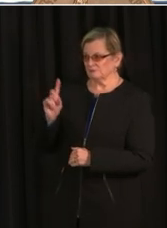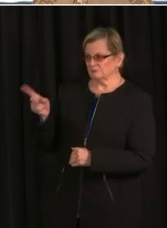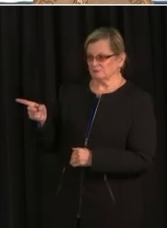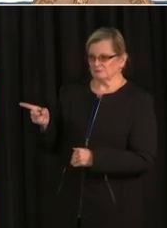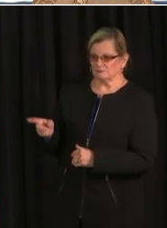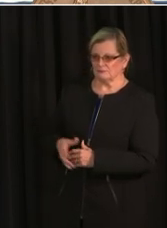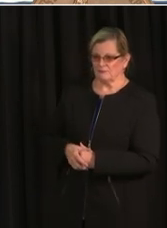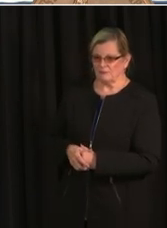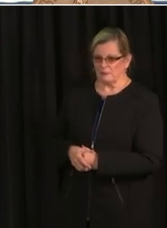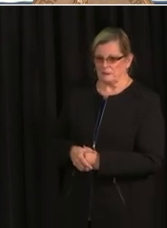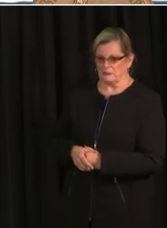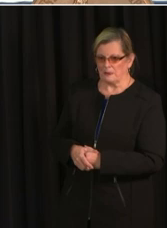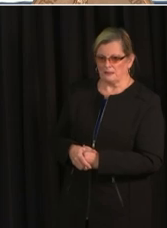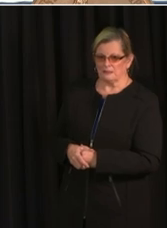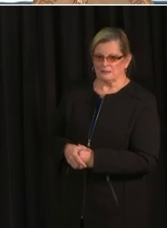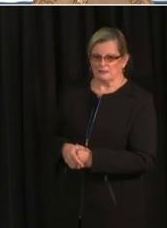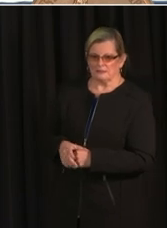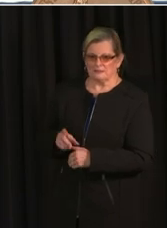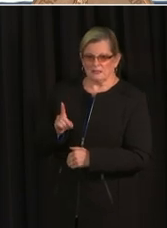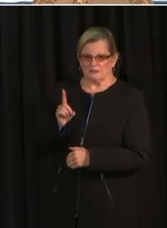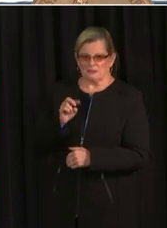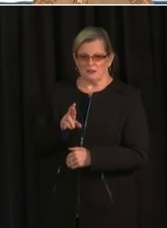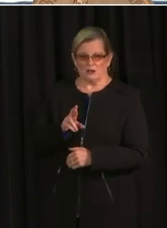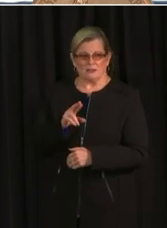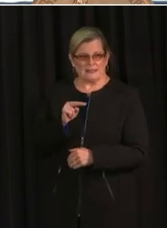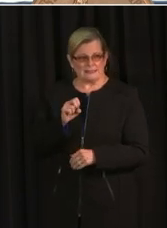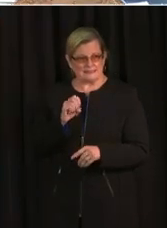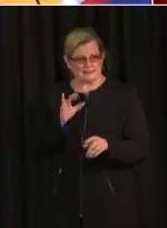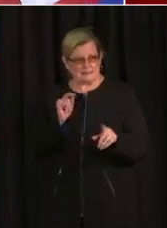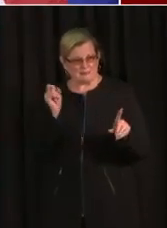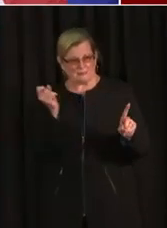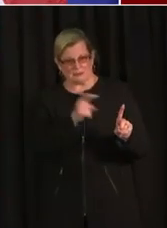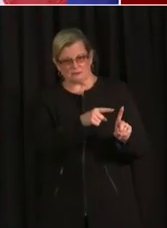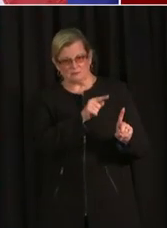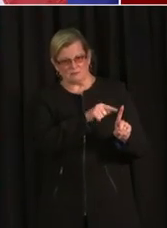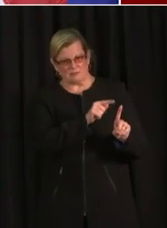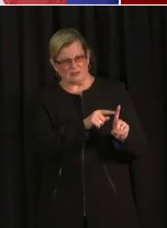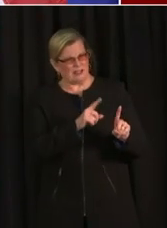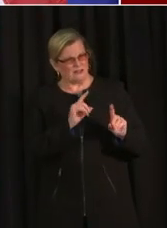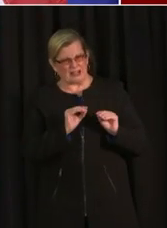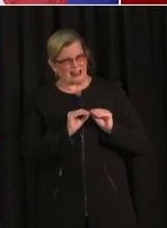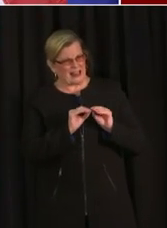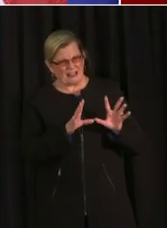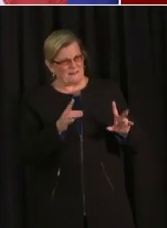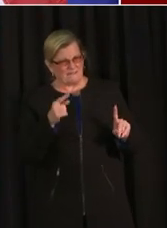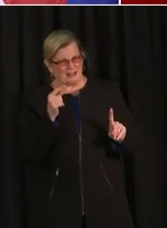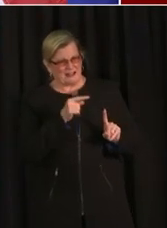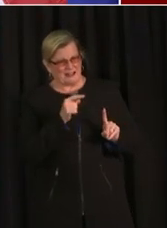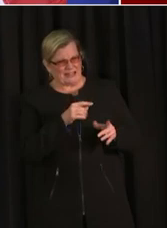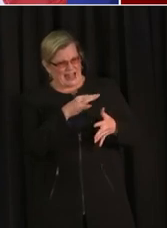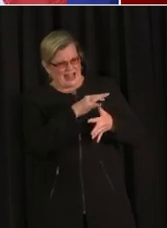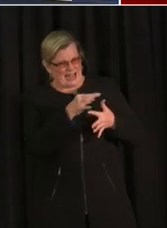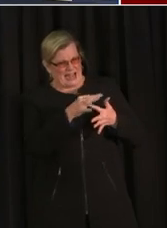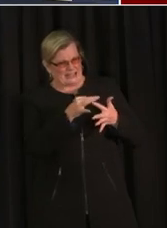Yes. Dr. Nesbitt, could you clarify elective procedures in terms of potential